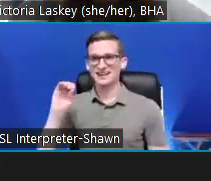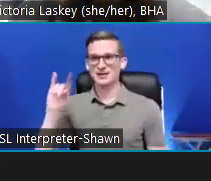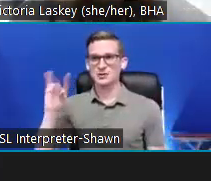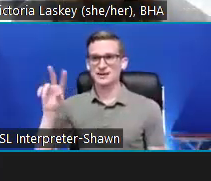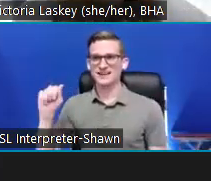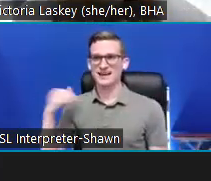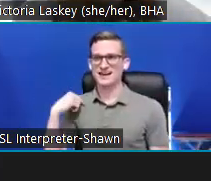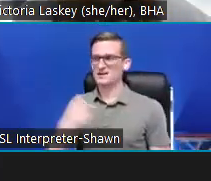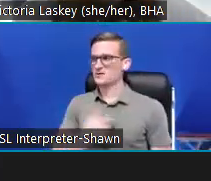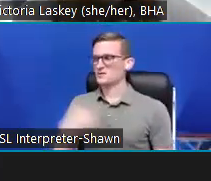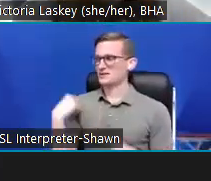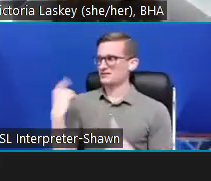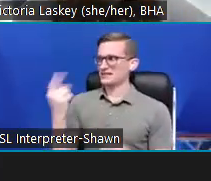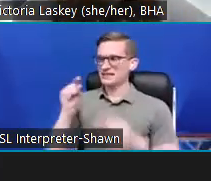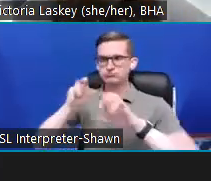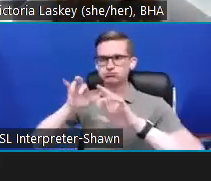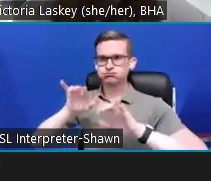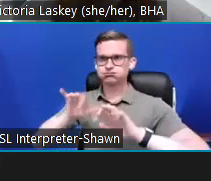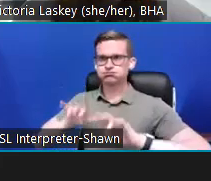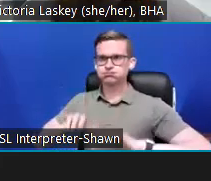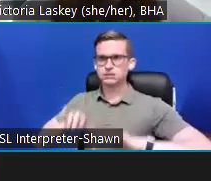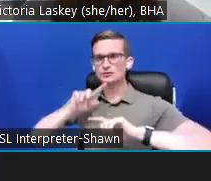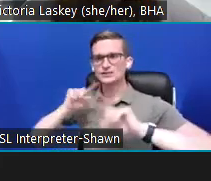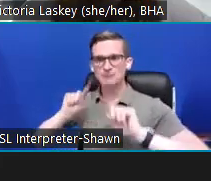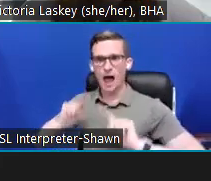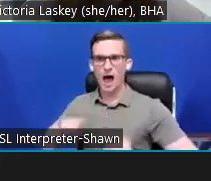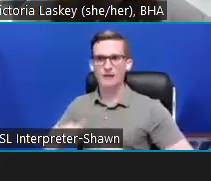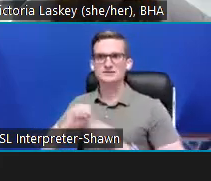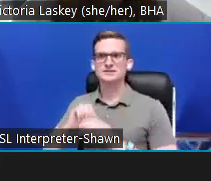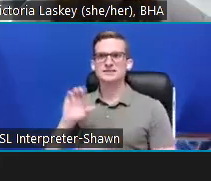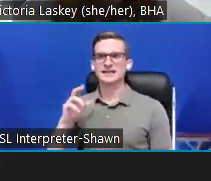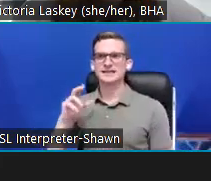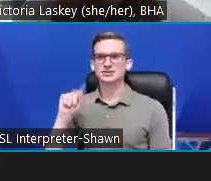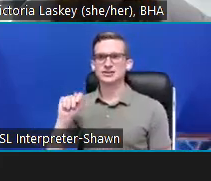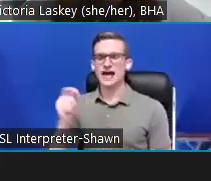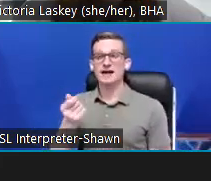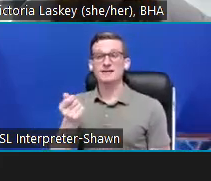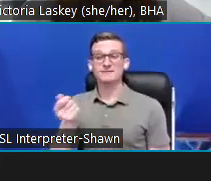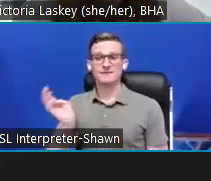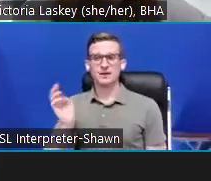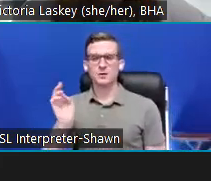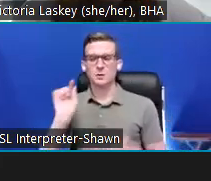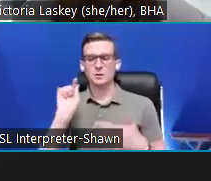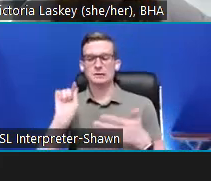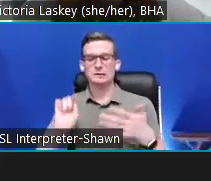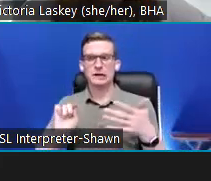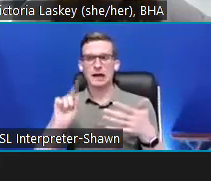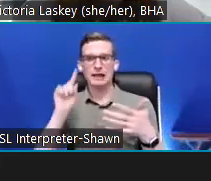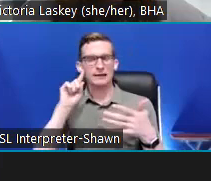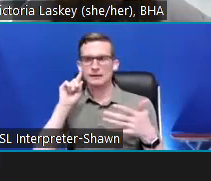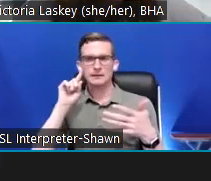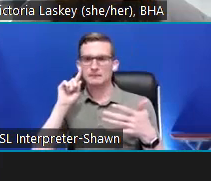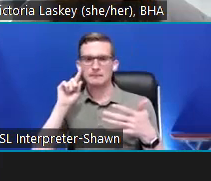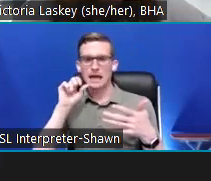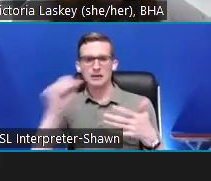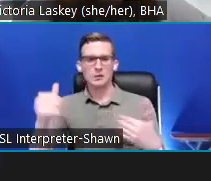some responses in the chat, and there were a couple I don't think I have a response typed to